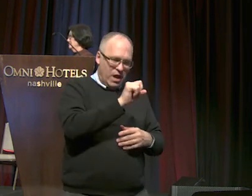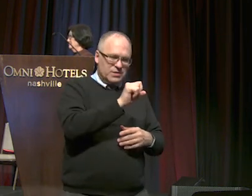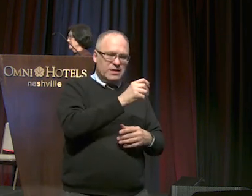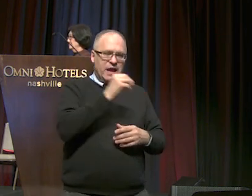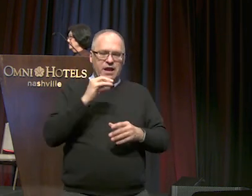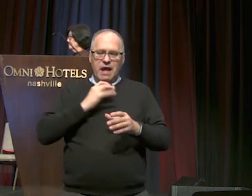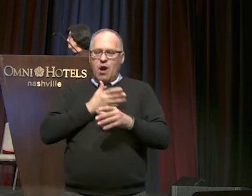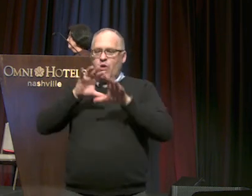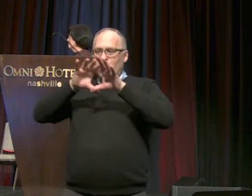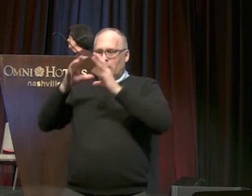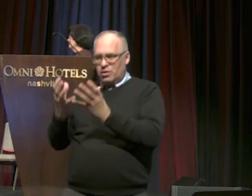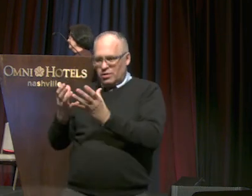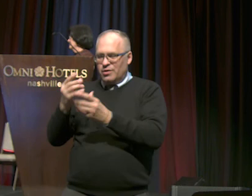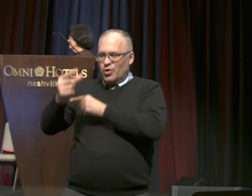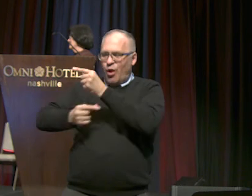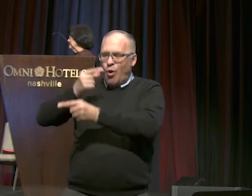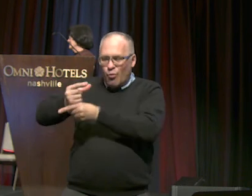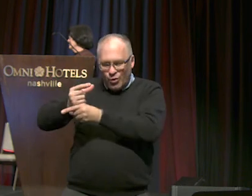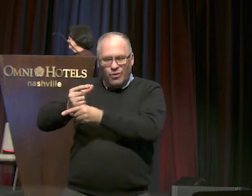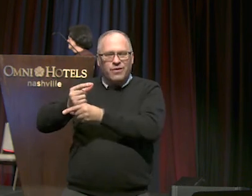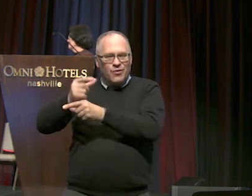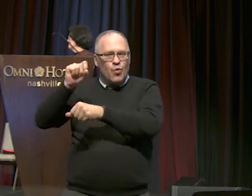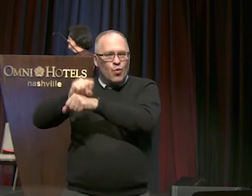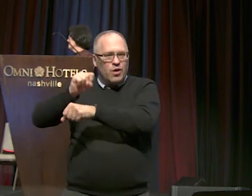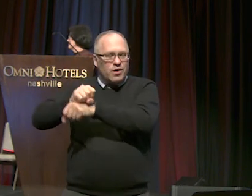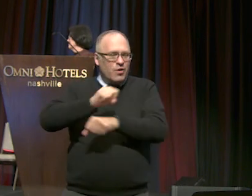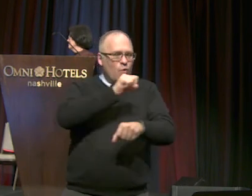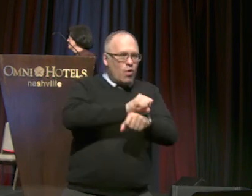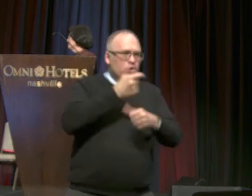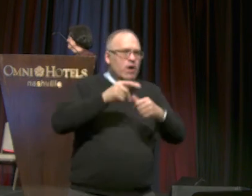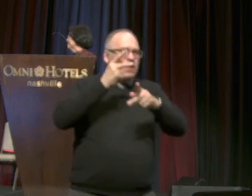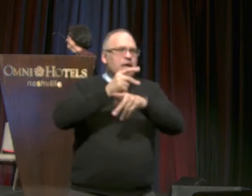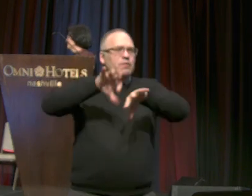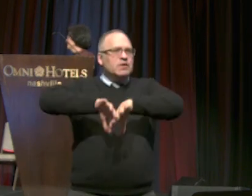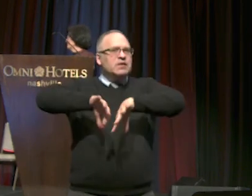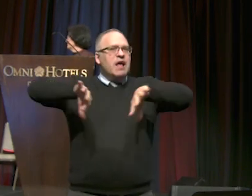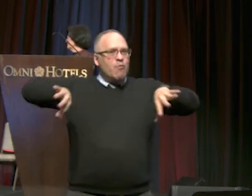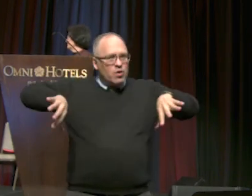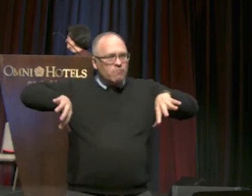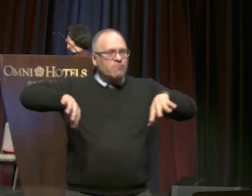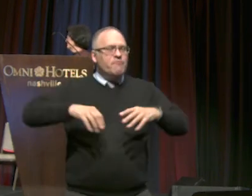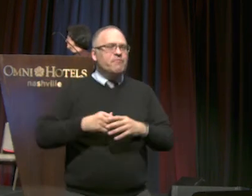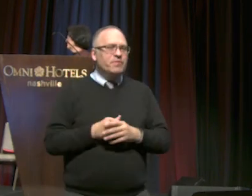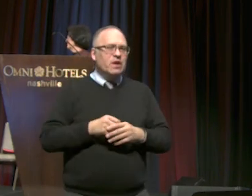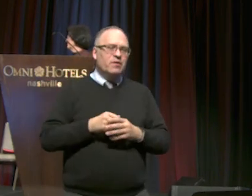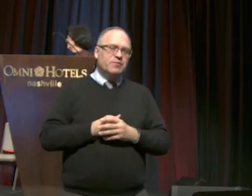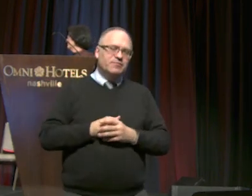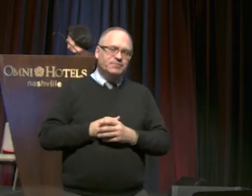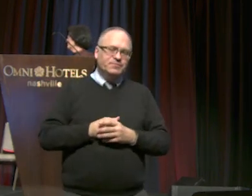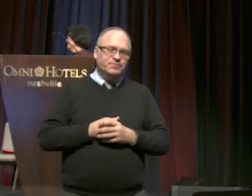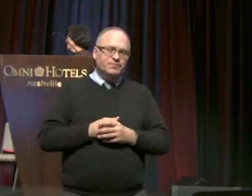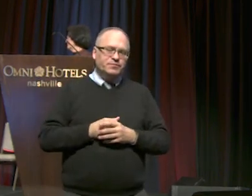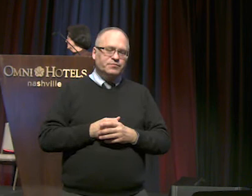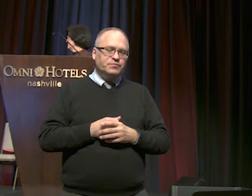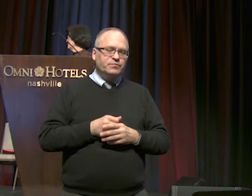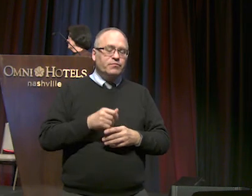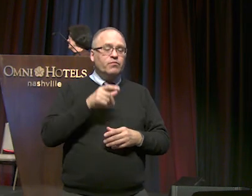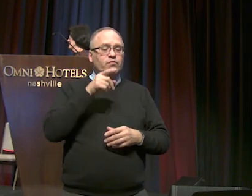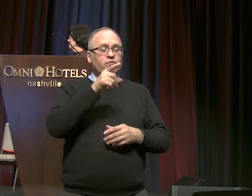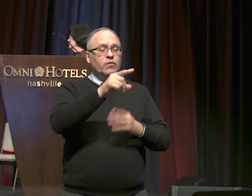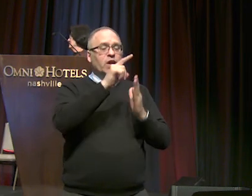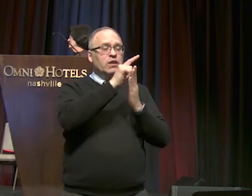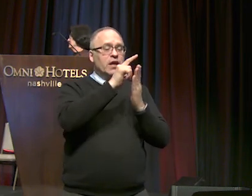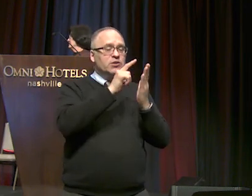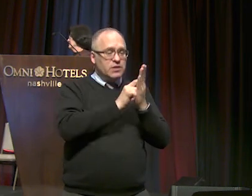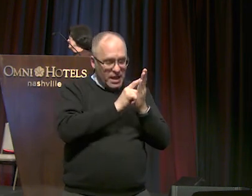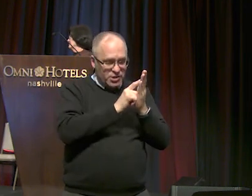and related to the feedback that we have heard consistently from our Central Conference delegates. The